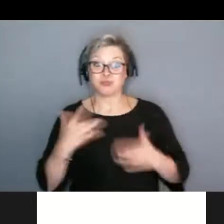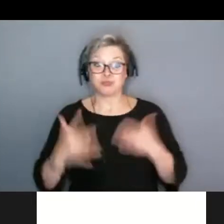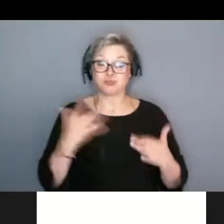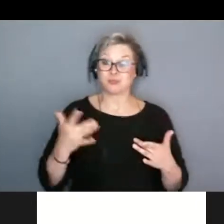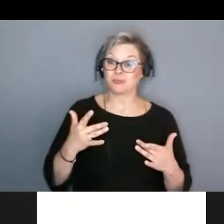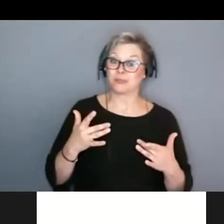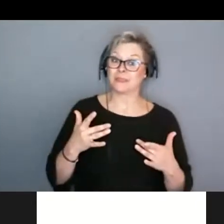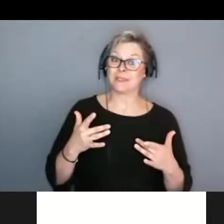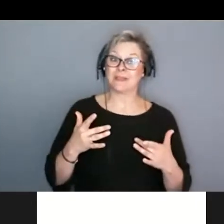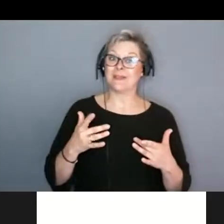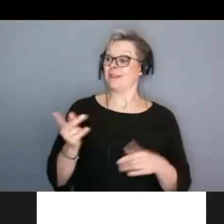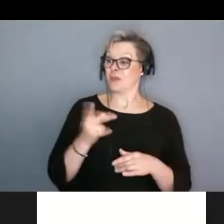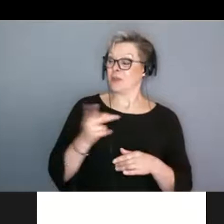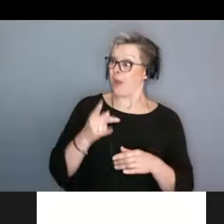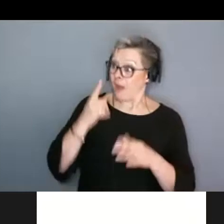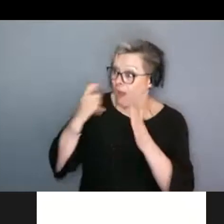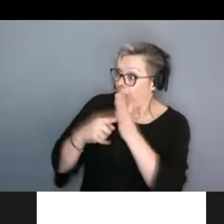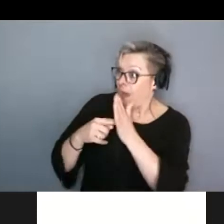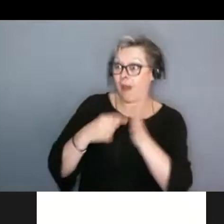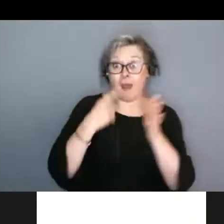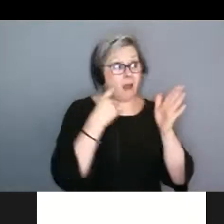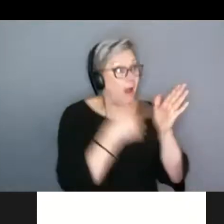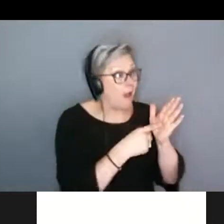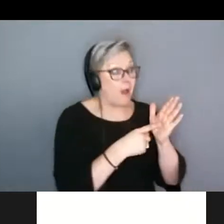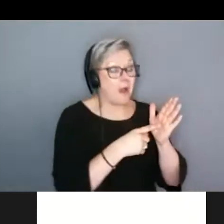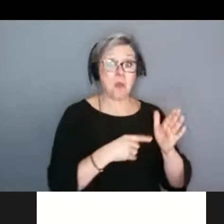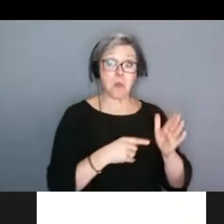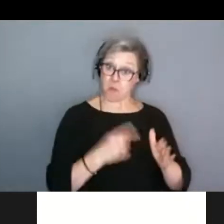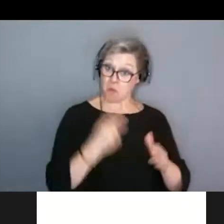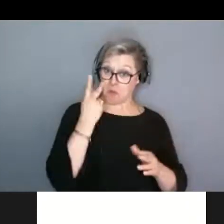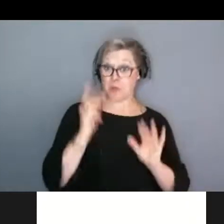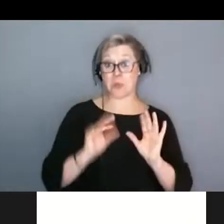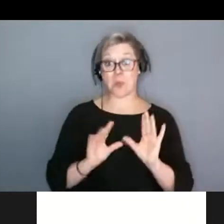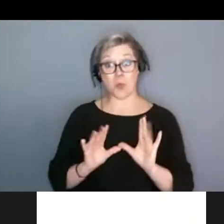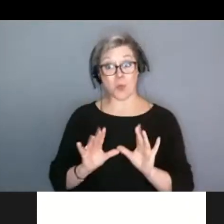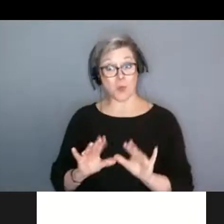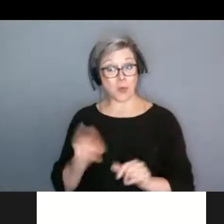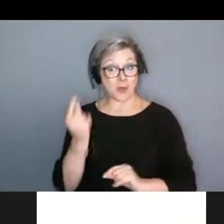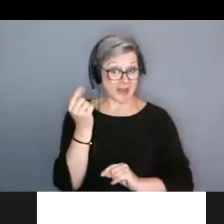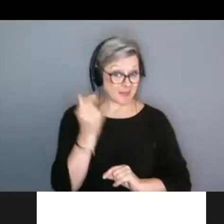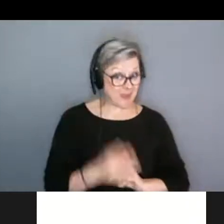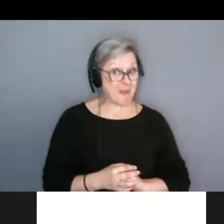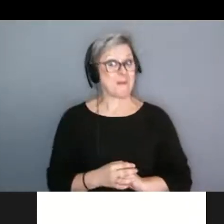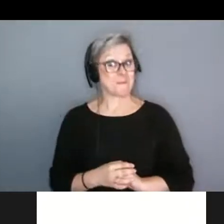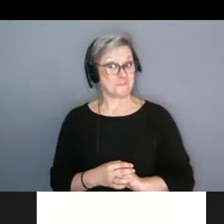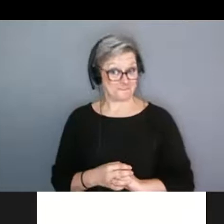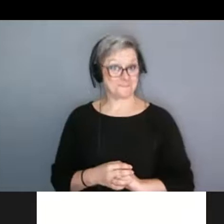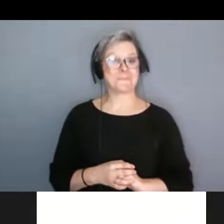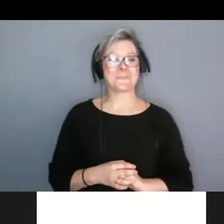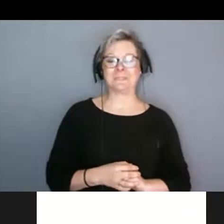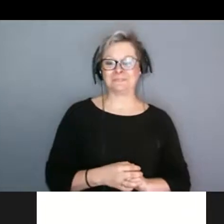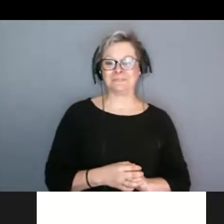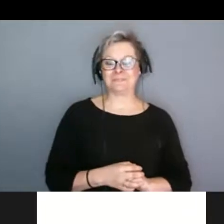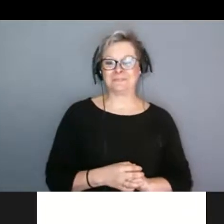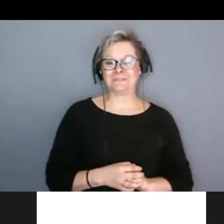they recognize each other, but a few sparks begin to fly between them over the course of the episodes. And